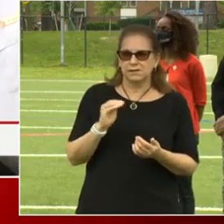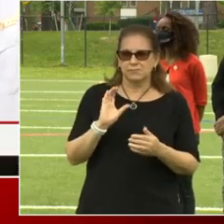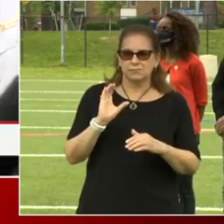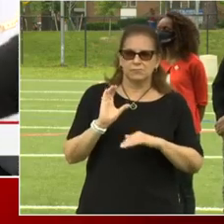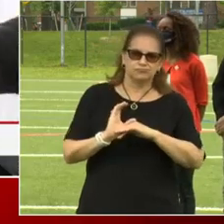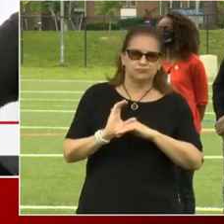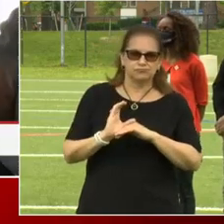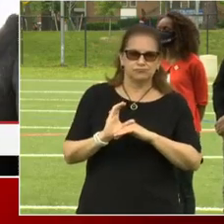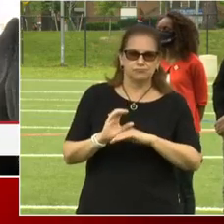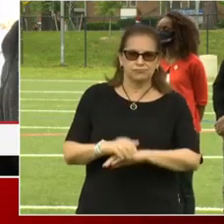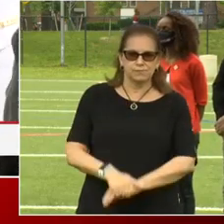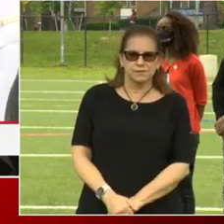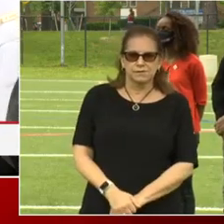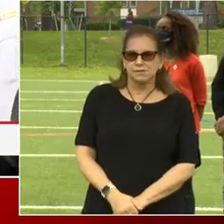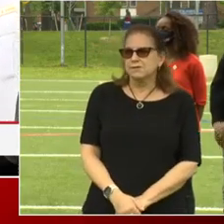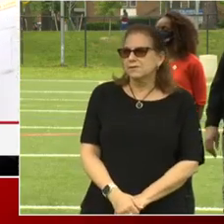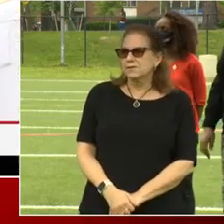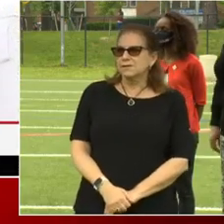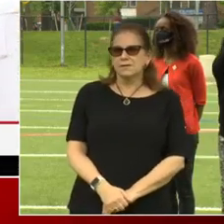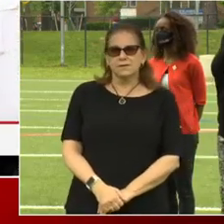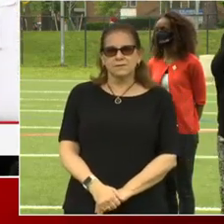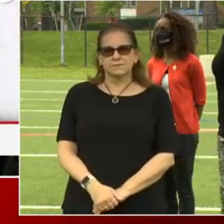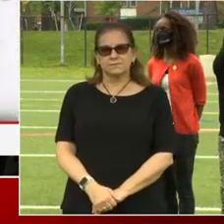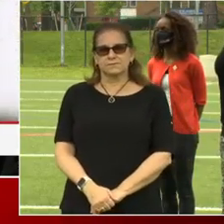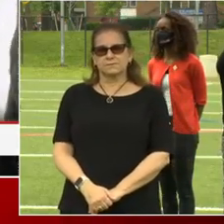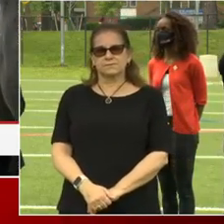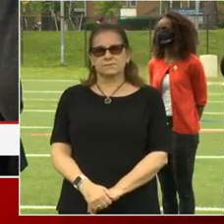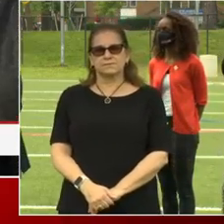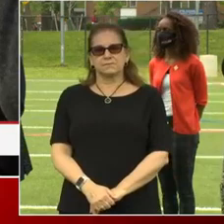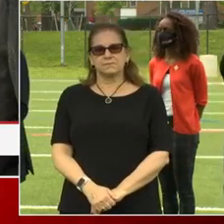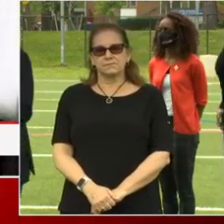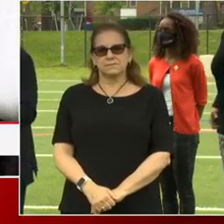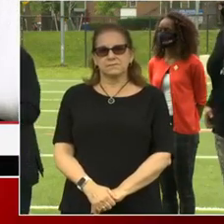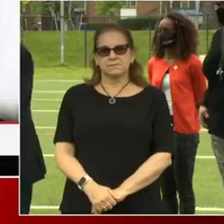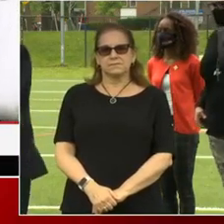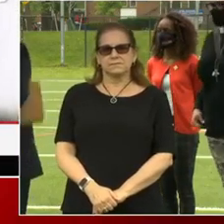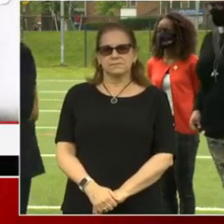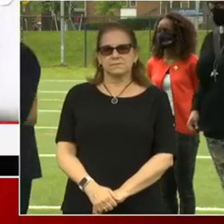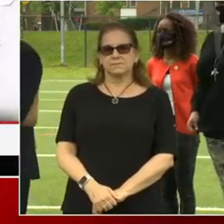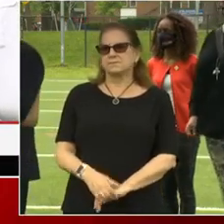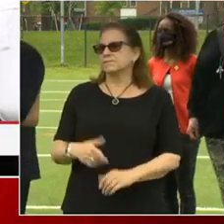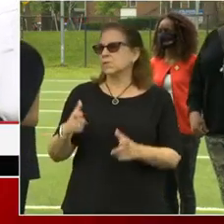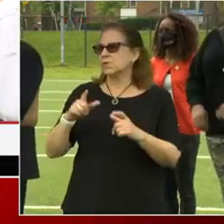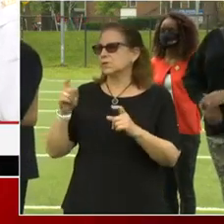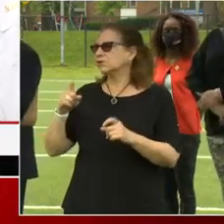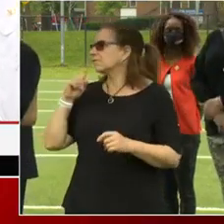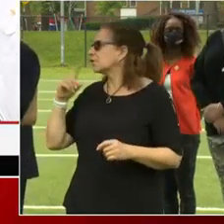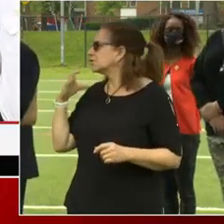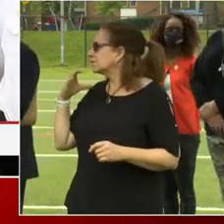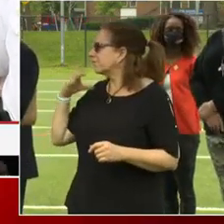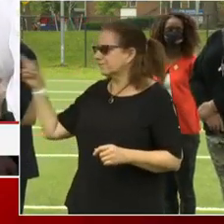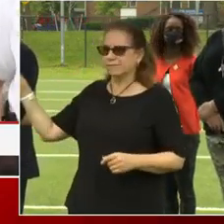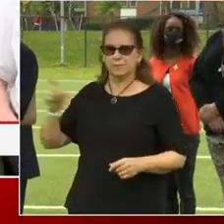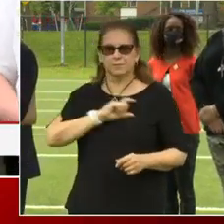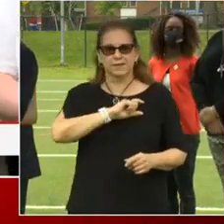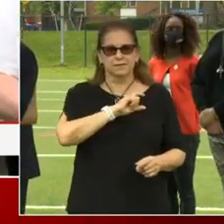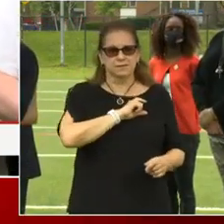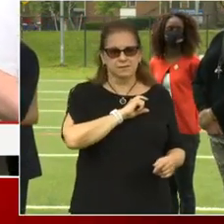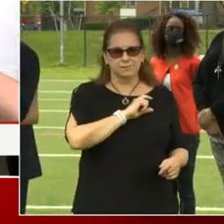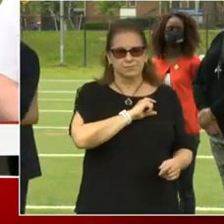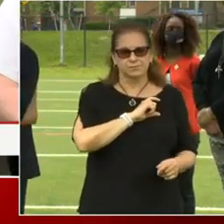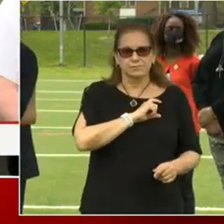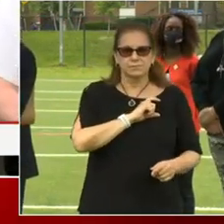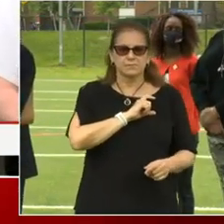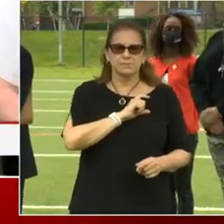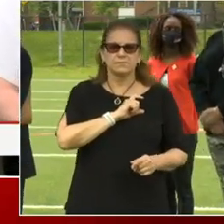Okay, let's take a few more. Lou? Yes, Mayor, a quick question for the Chief, if I could. Chief, one of the issues that seems to come up